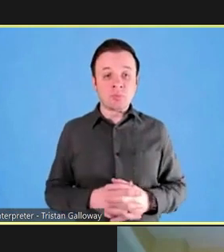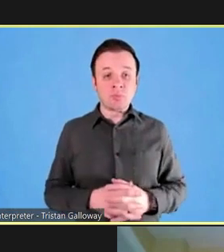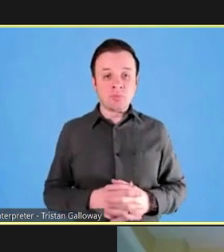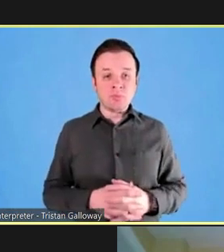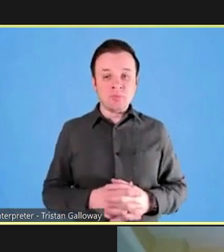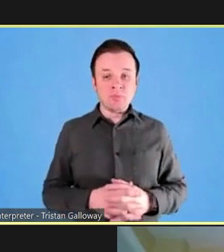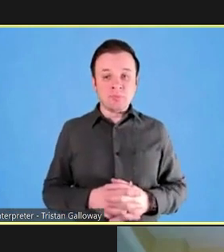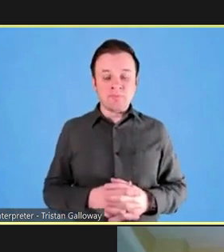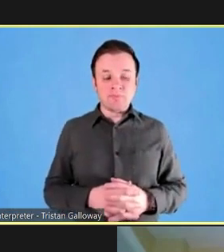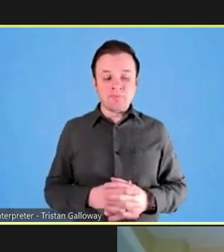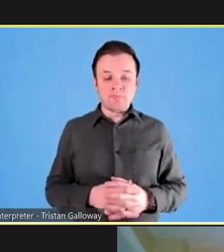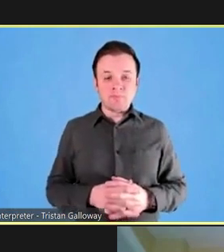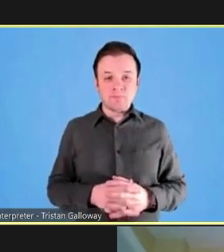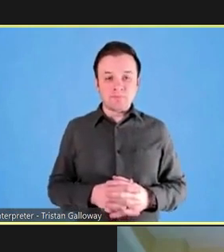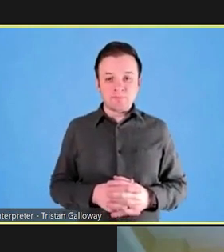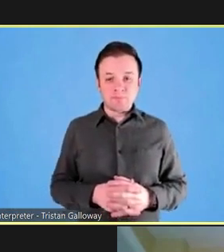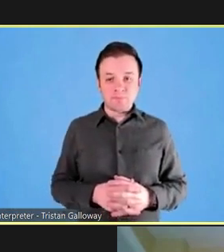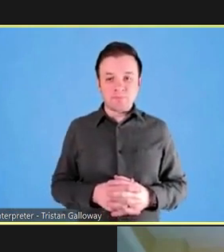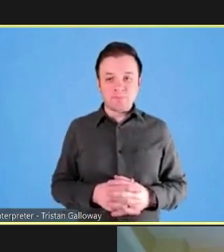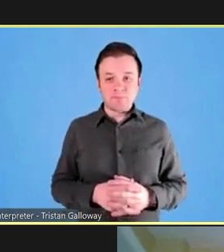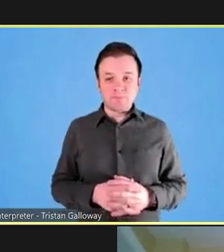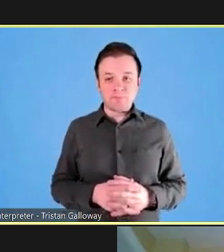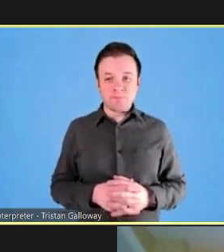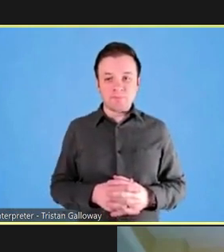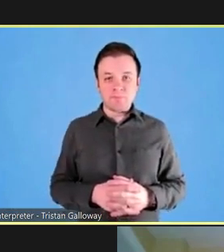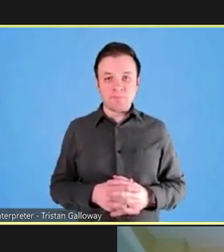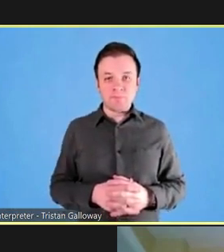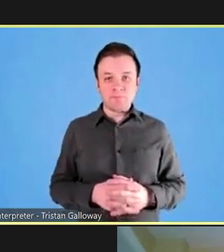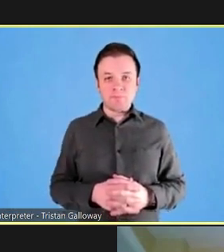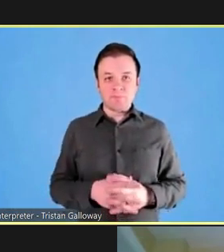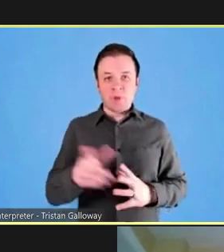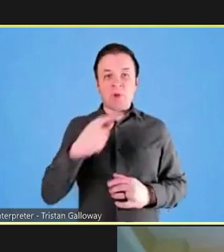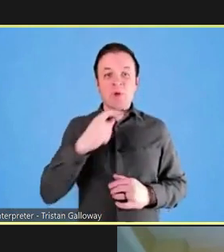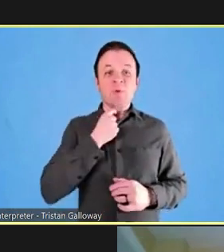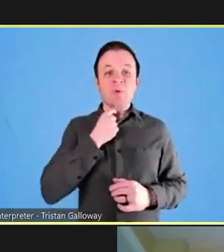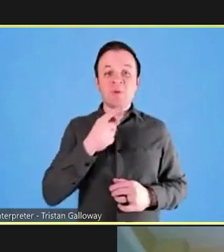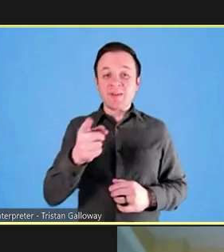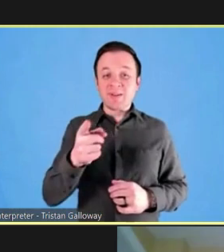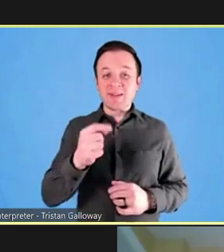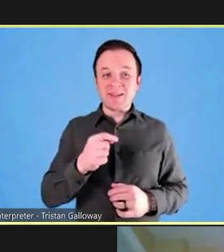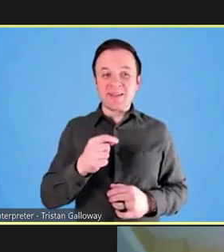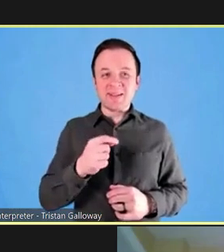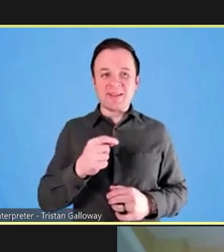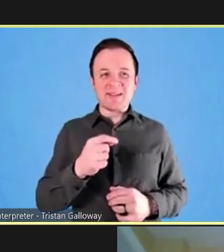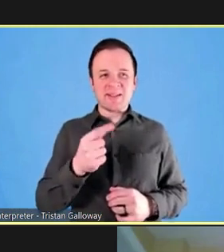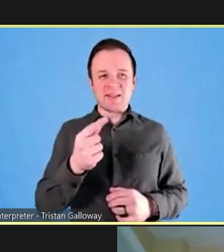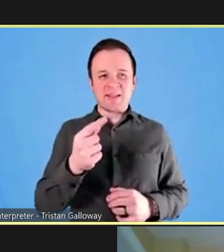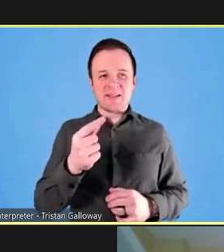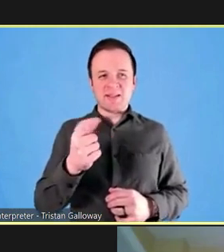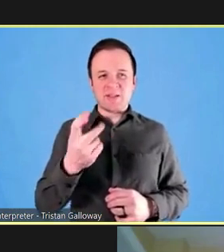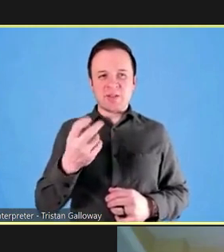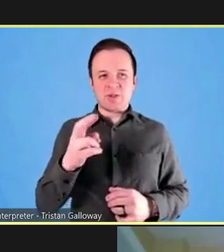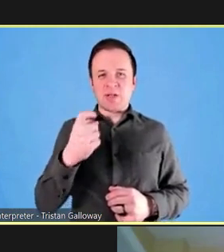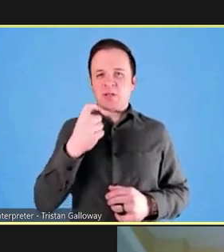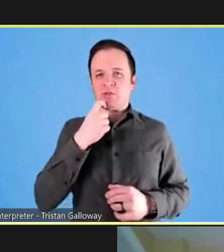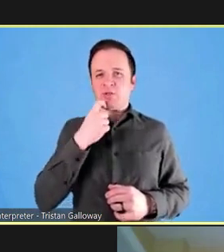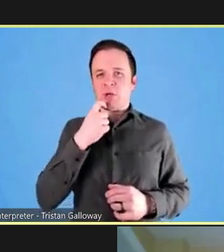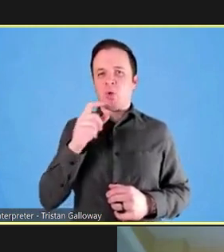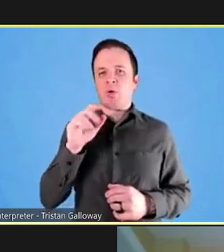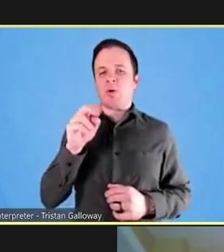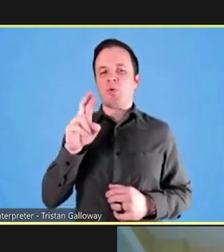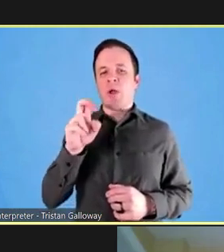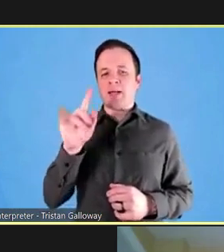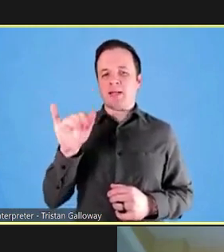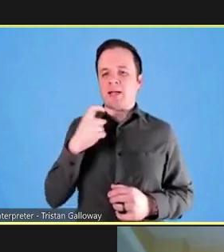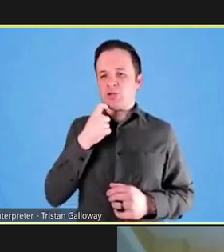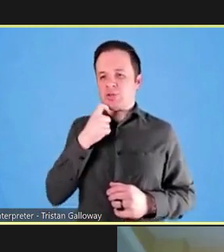Okay, I think you're on mute. I just put the link to the webinar. I thought it would be